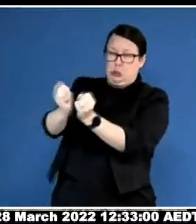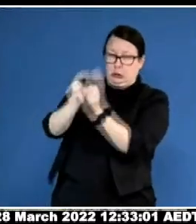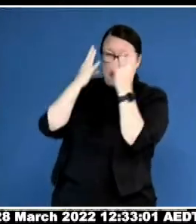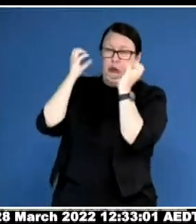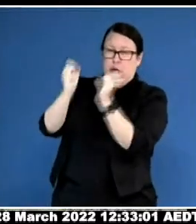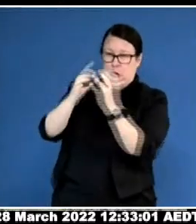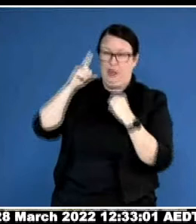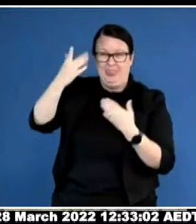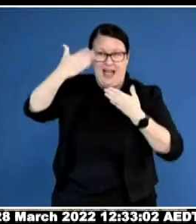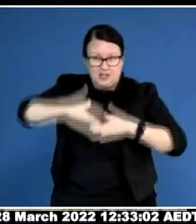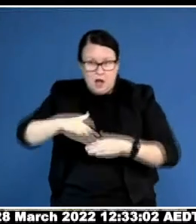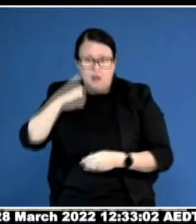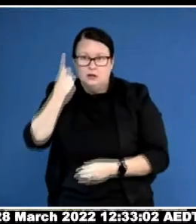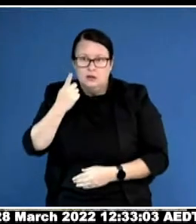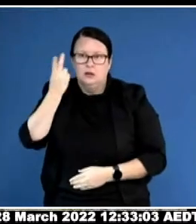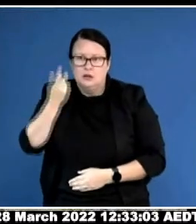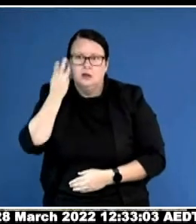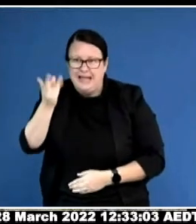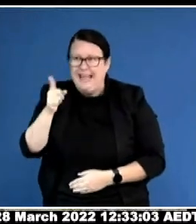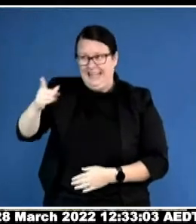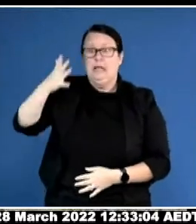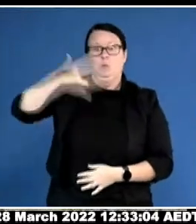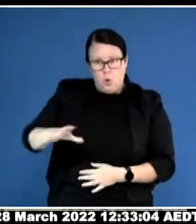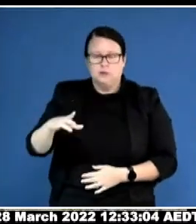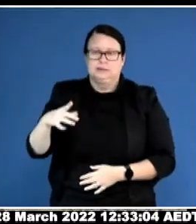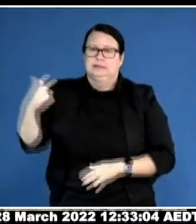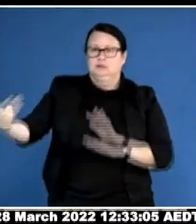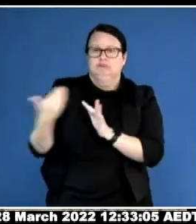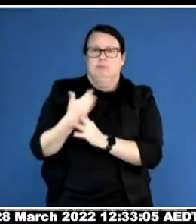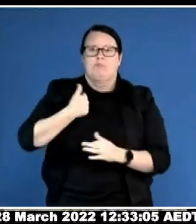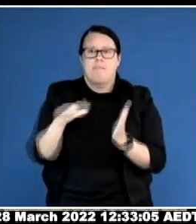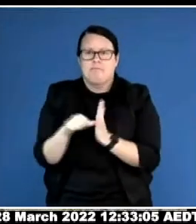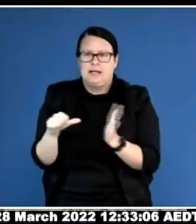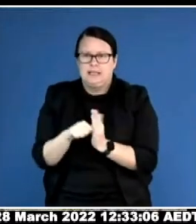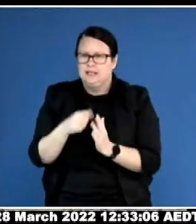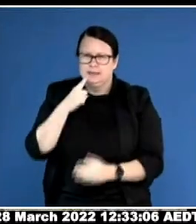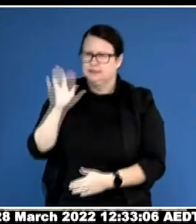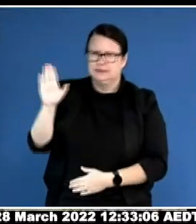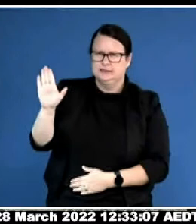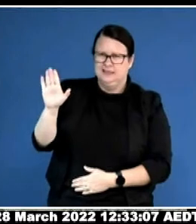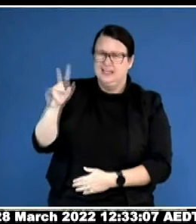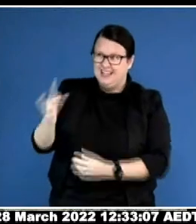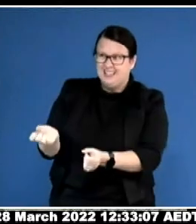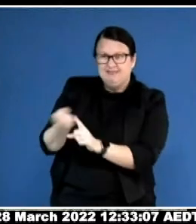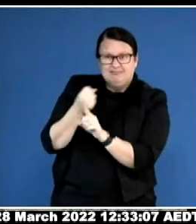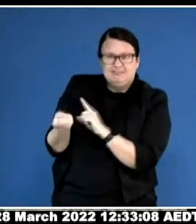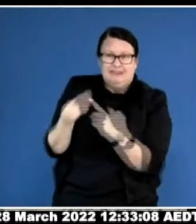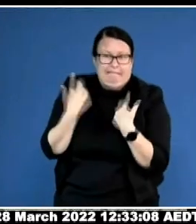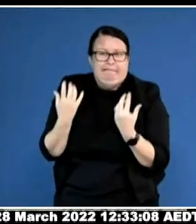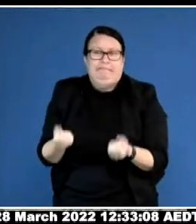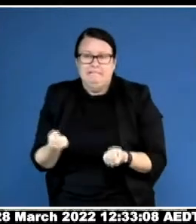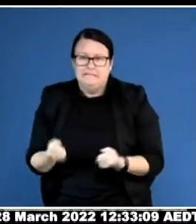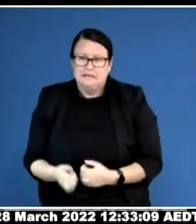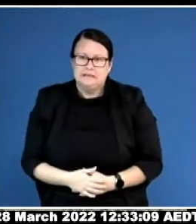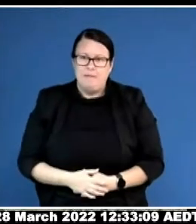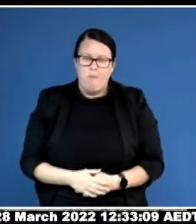days following pushing back on that. I had to stand my ground and I paid the price for it as well. But just